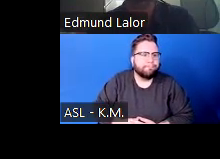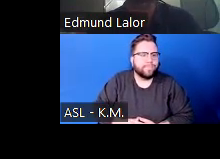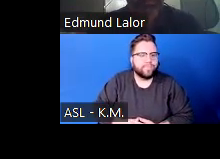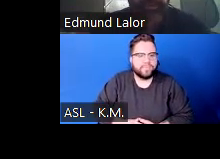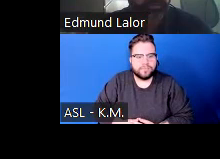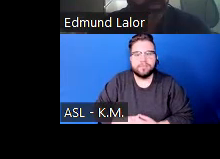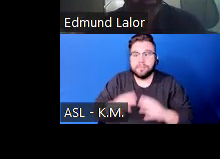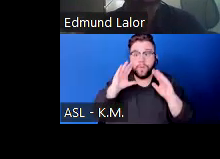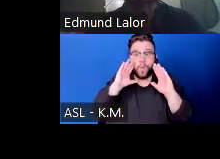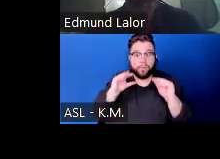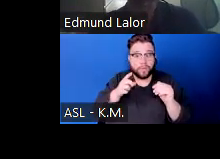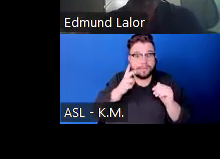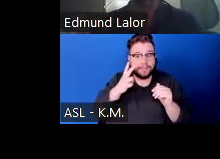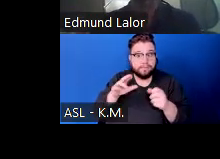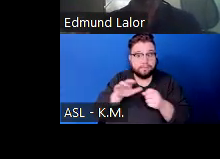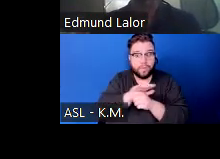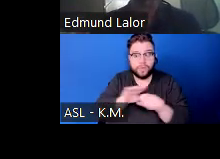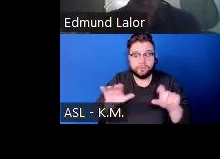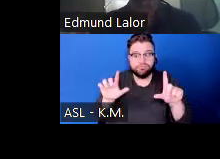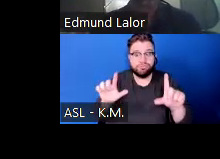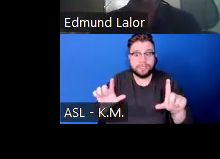okay, hopefully you're seeing my full screen now.